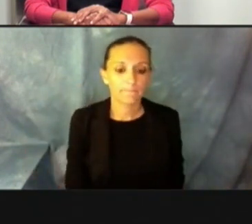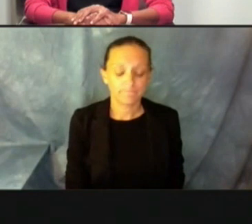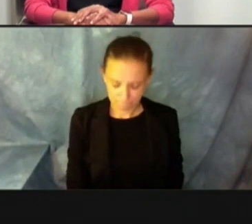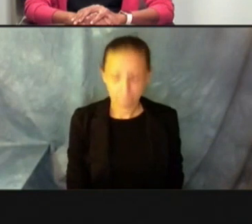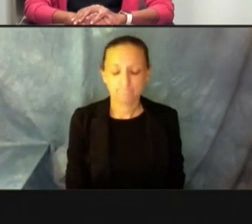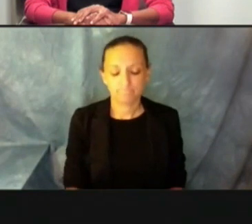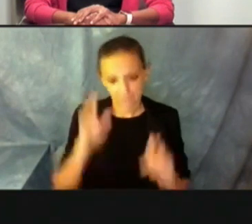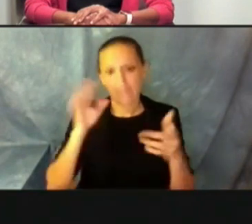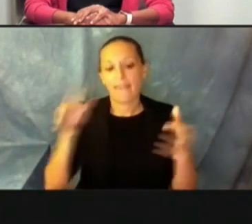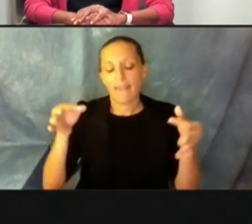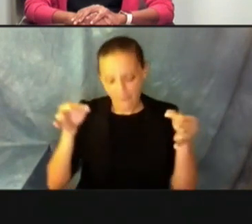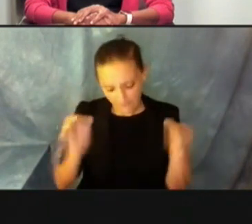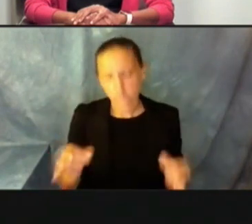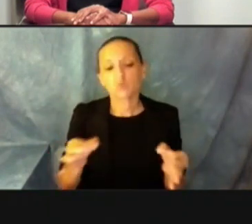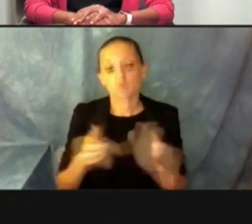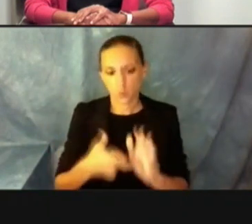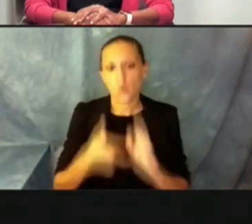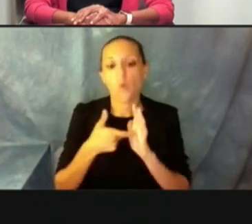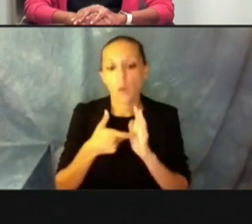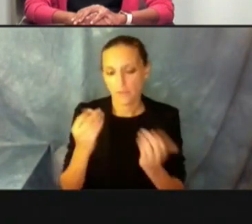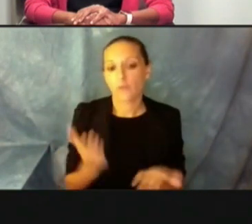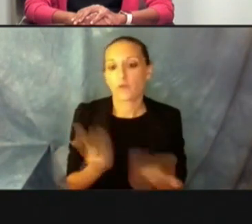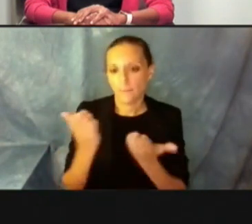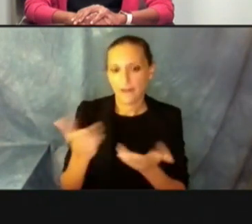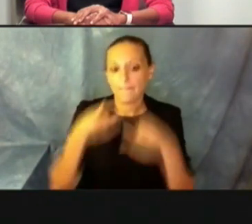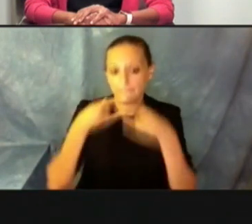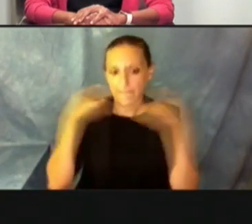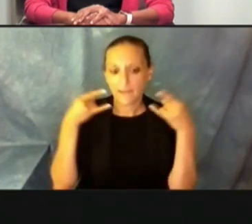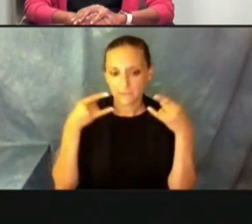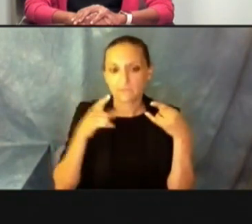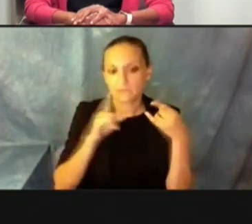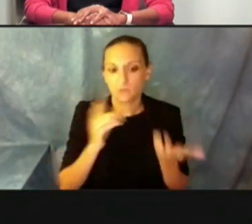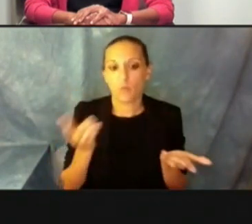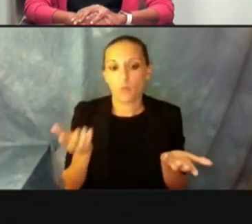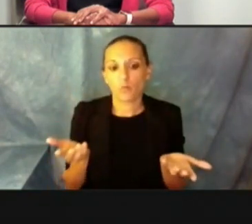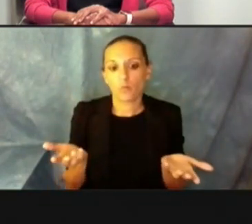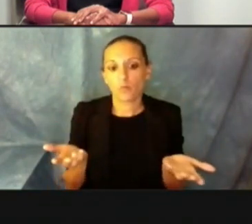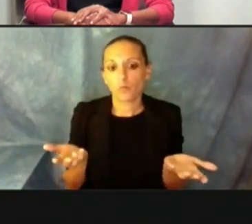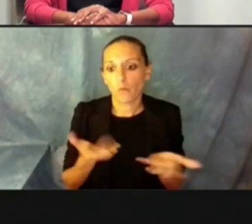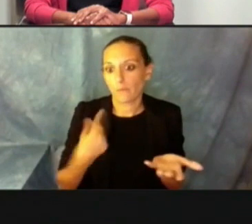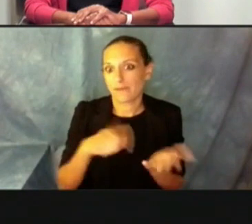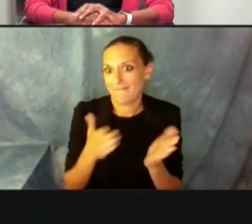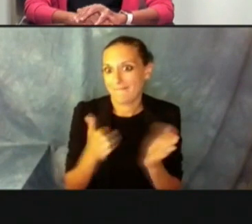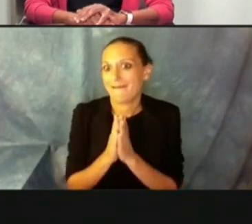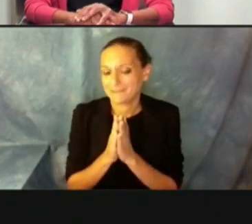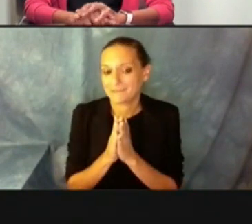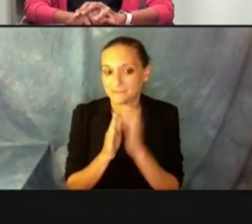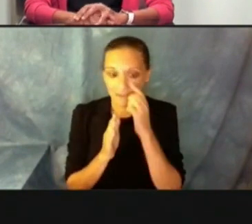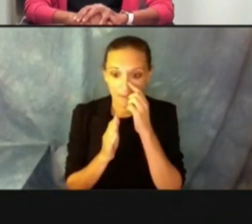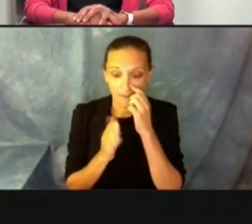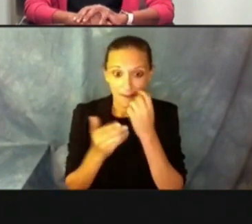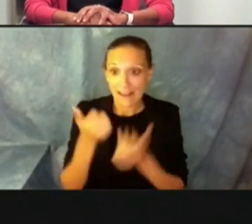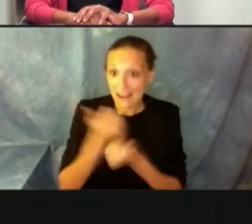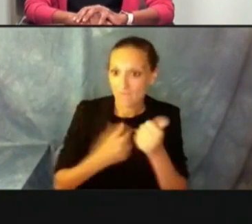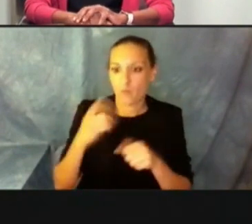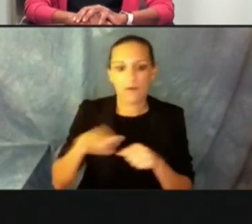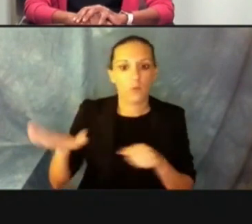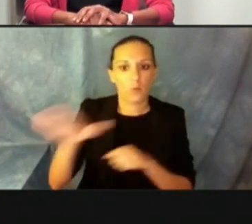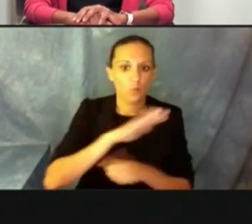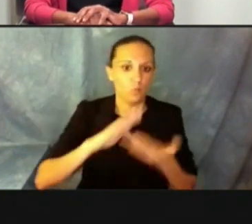Absolutely requiring and recommending masks is what we would really ask that everybody in our community